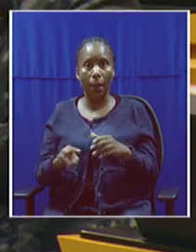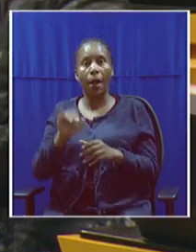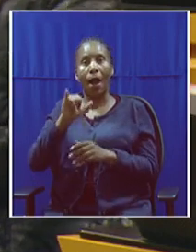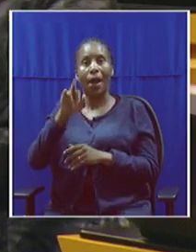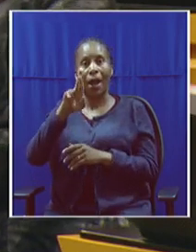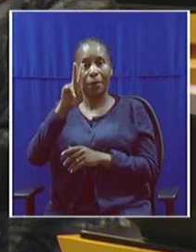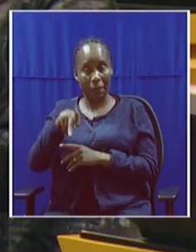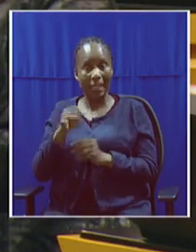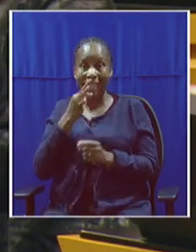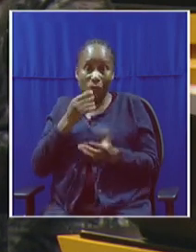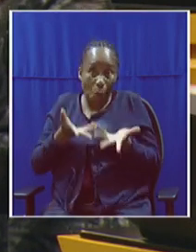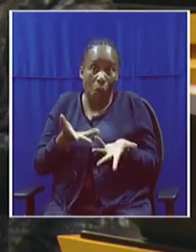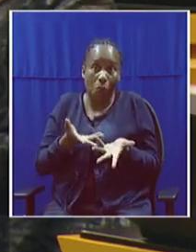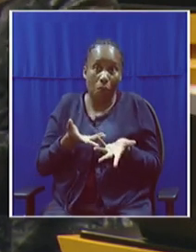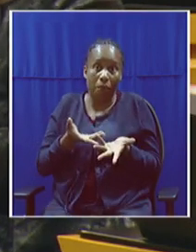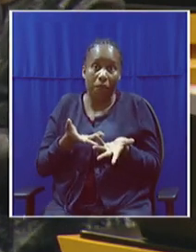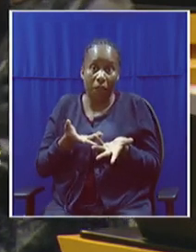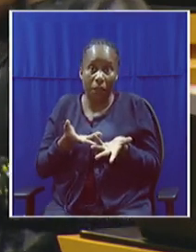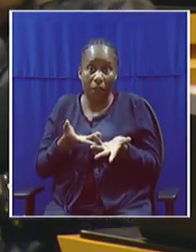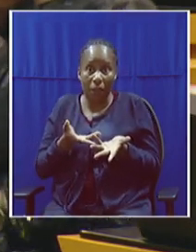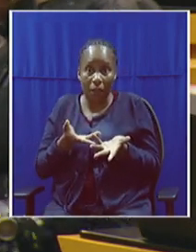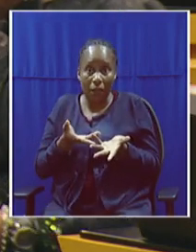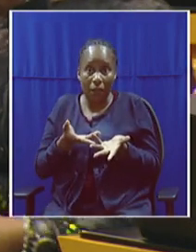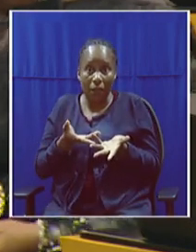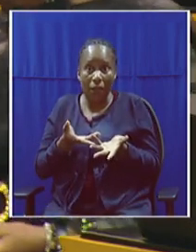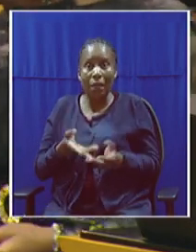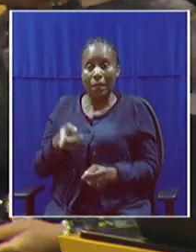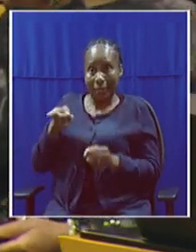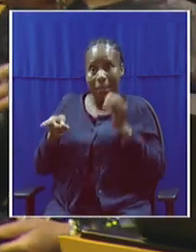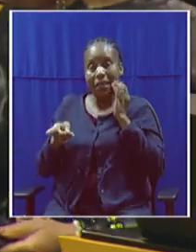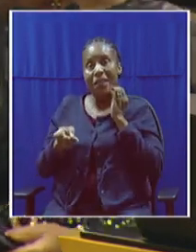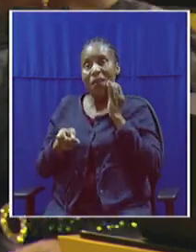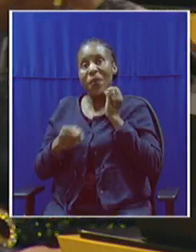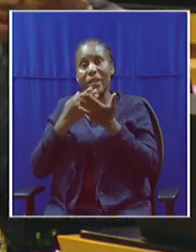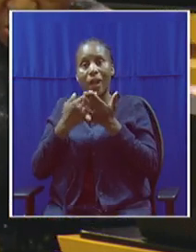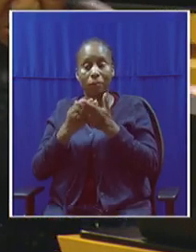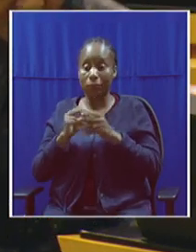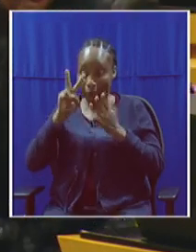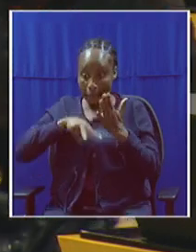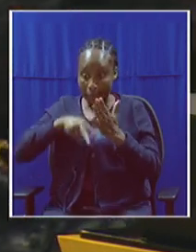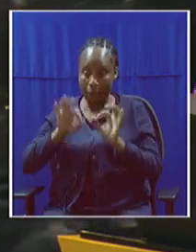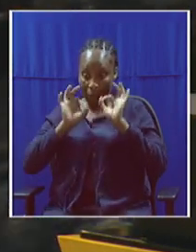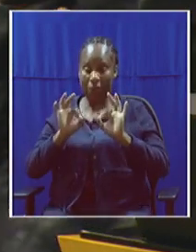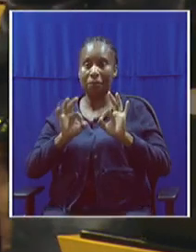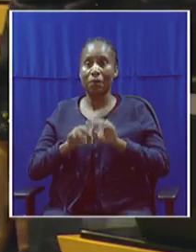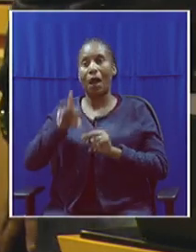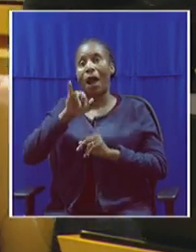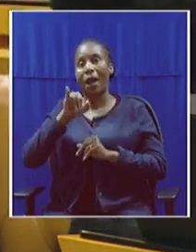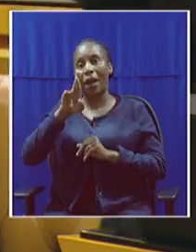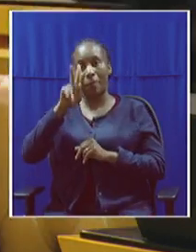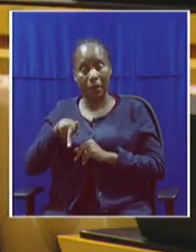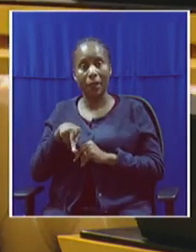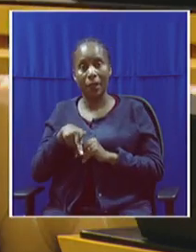says so so just take time read thep so that you can understand that H